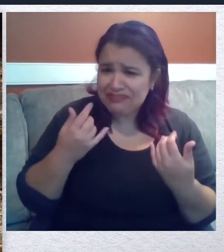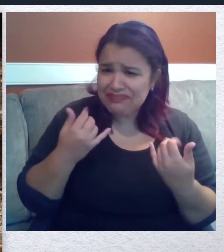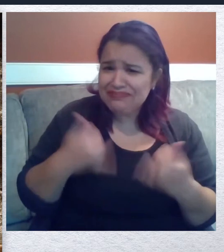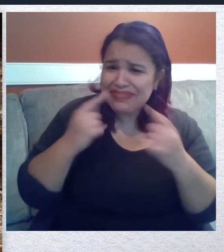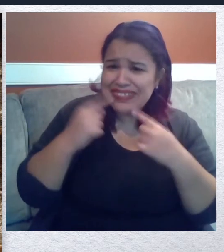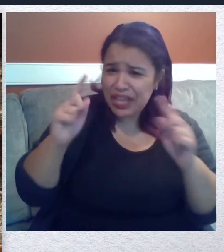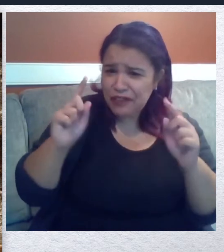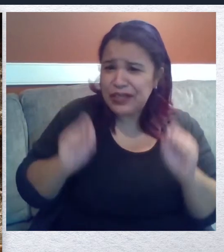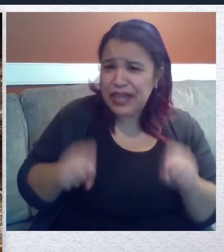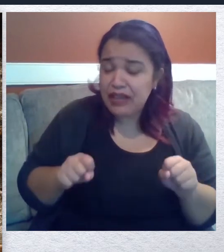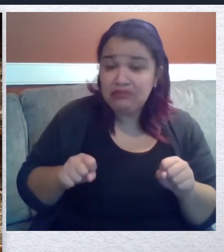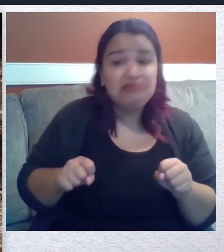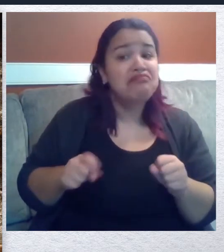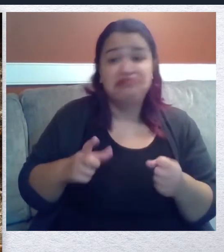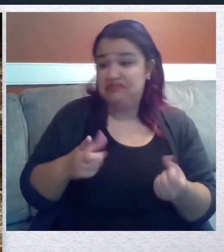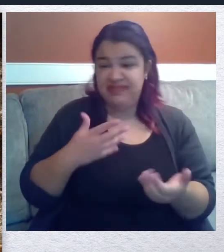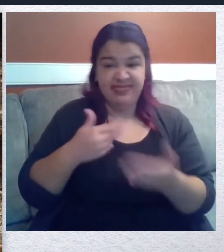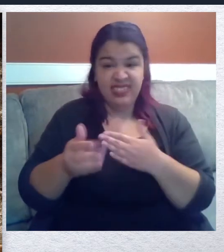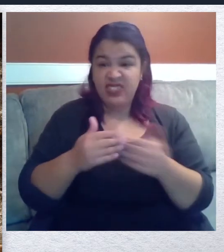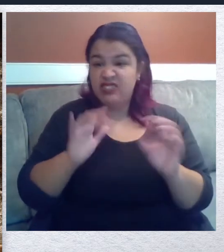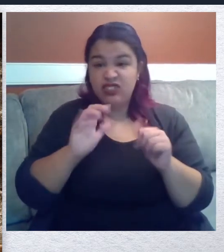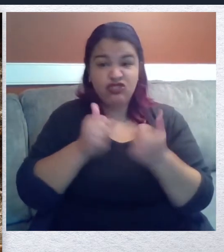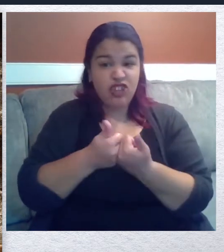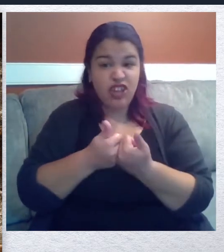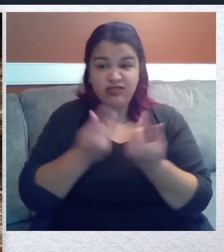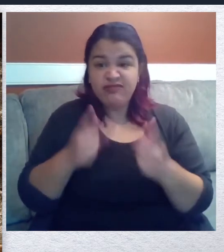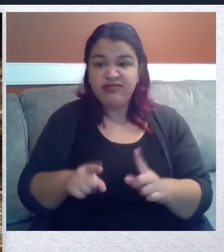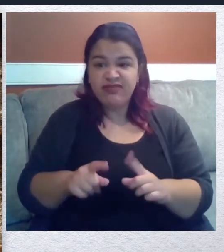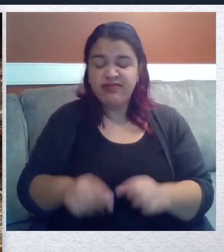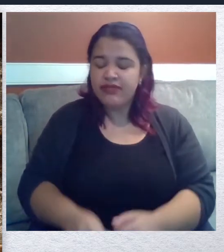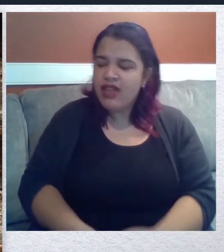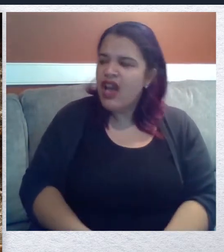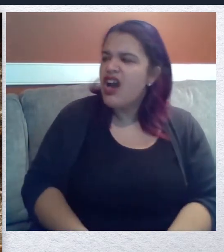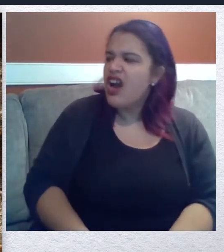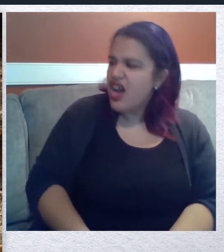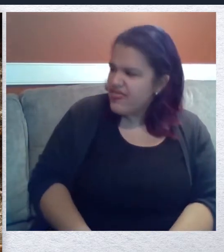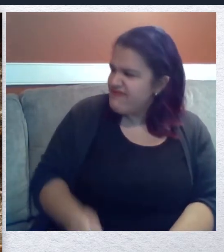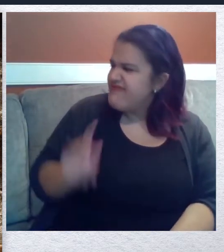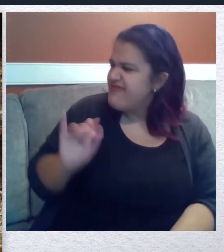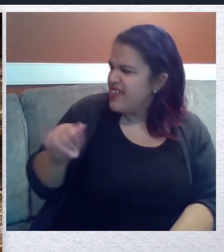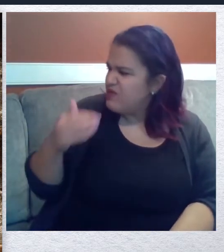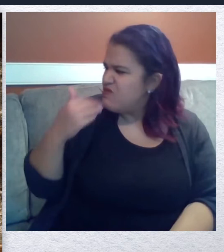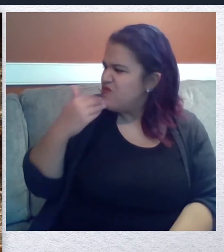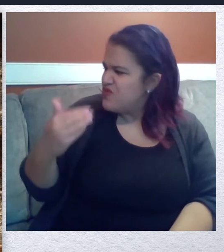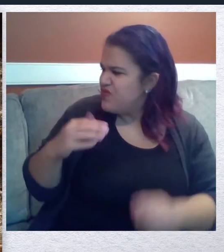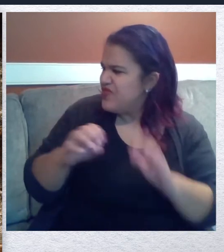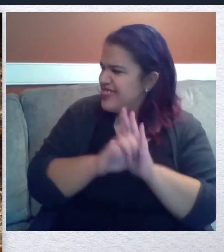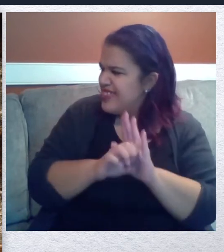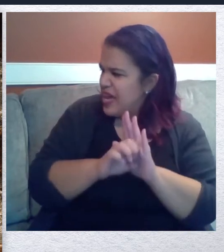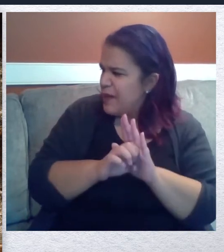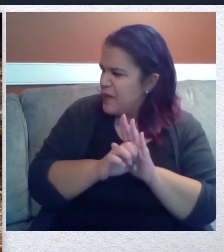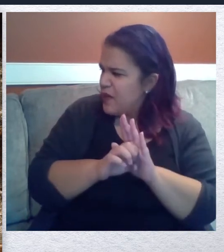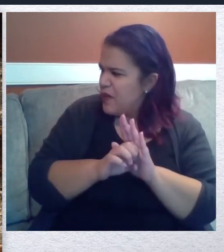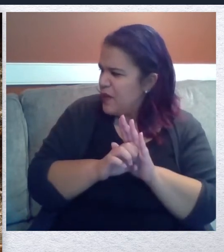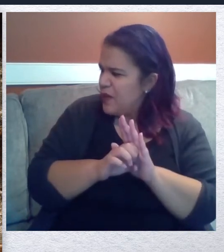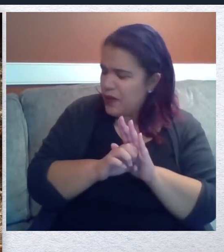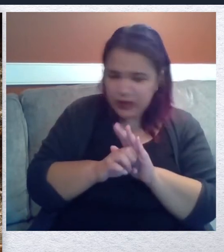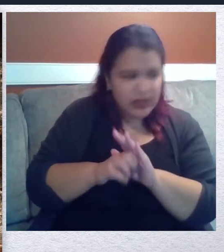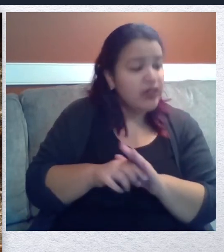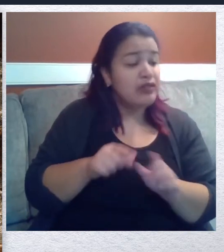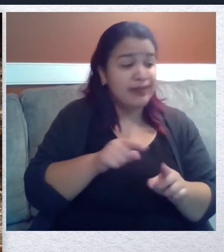That's an excellent example, Dennis. This should be very helpful for the candidates in preparing for the virtual hiring